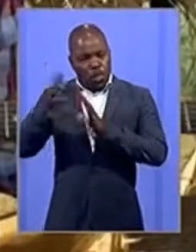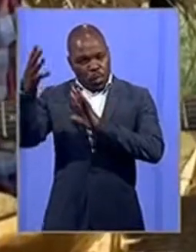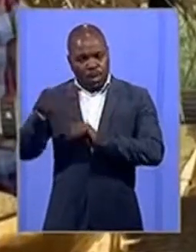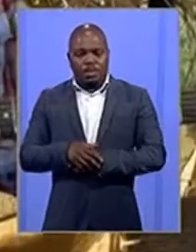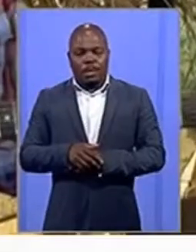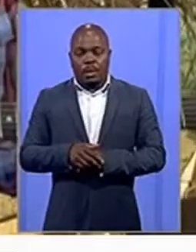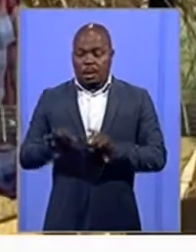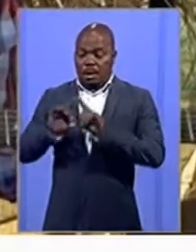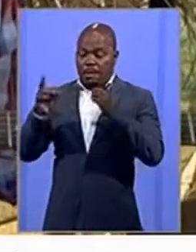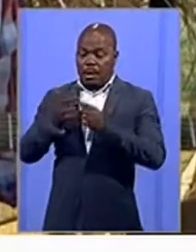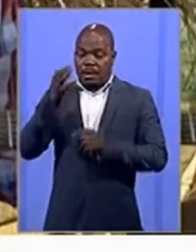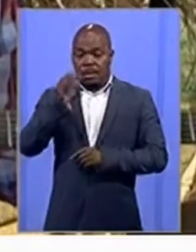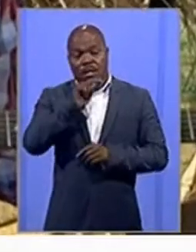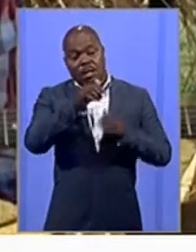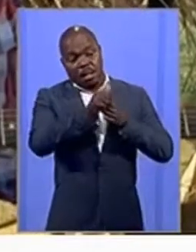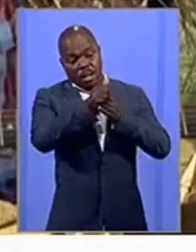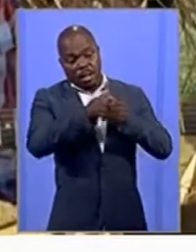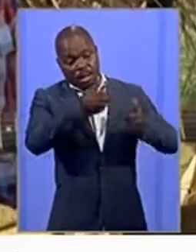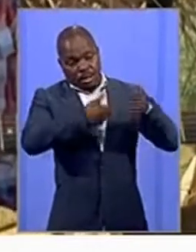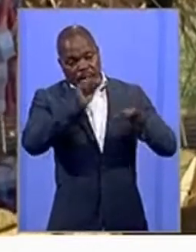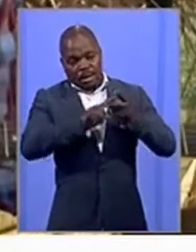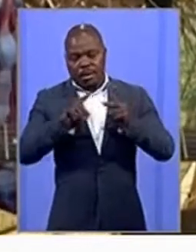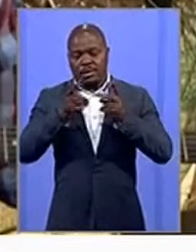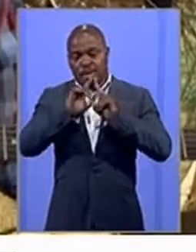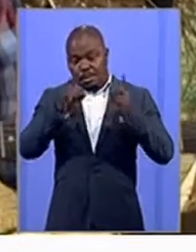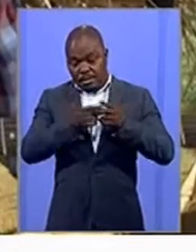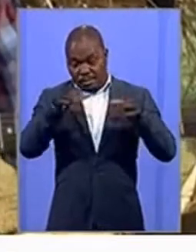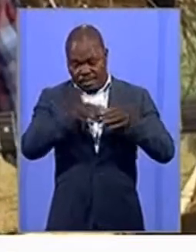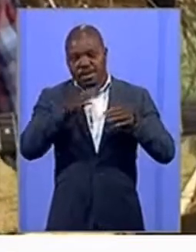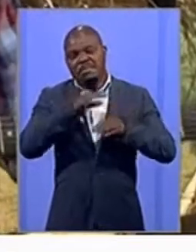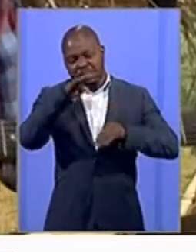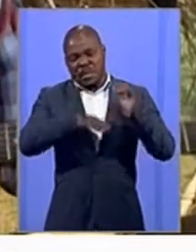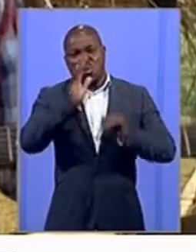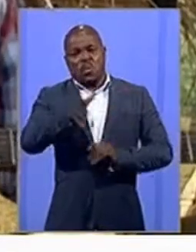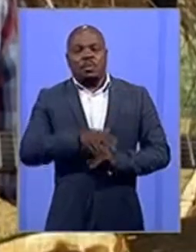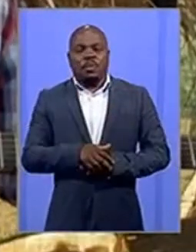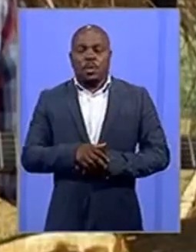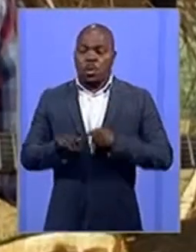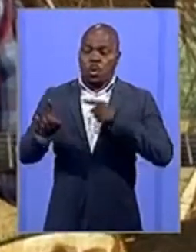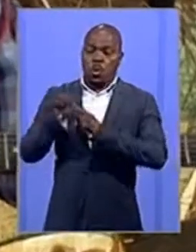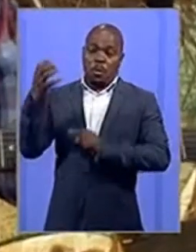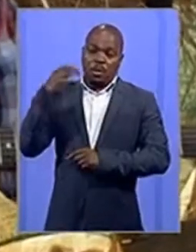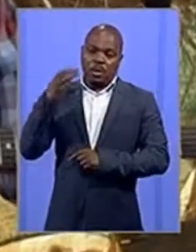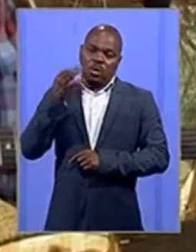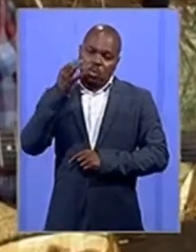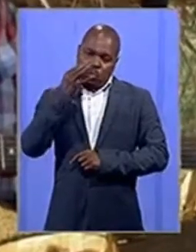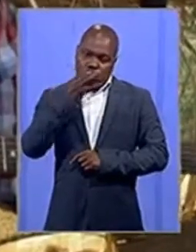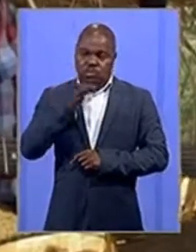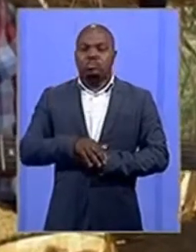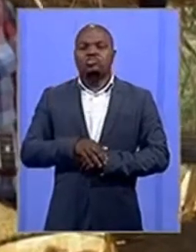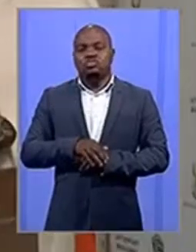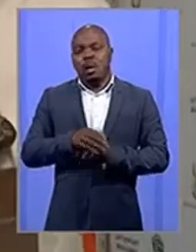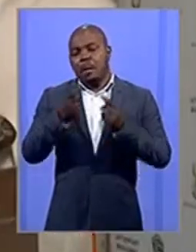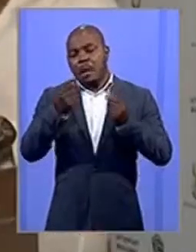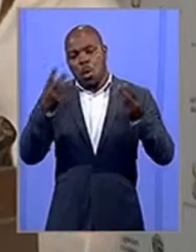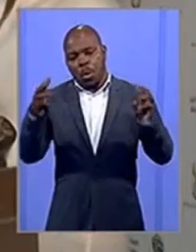jarisa bolaodi bo ka sehlohong le ditho tsa lekgotla boikarabelo ba ketso tsa bona. Mthethwa o tobokeditse maikutlo ntlheng ya hore ha ho